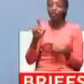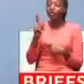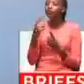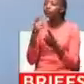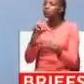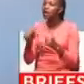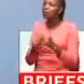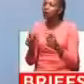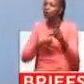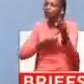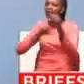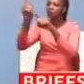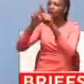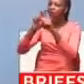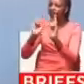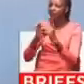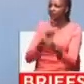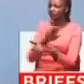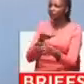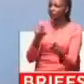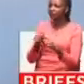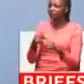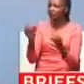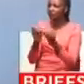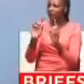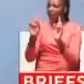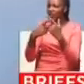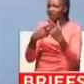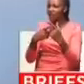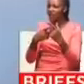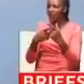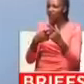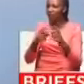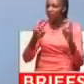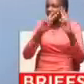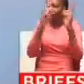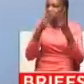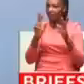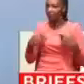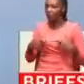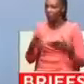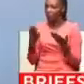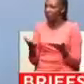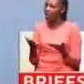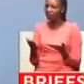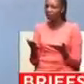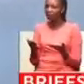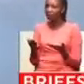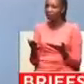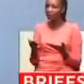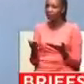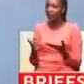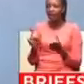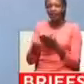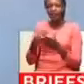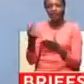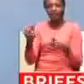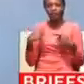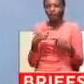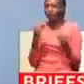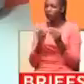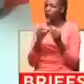travel globally. Mm-hmm. You've been able to meet quite a number of international artists. Oh, yeah. The few that you've met, who are